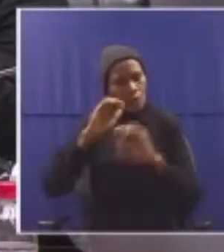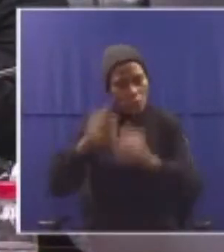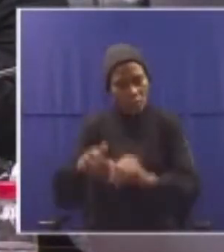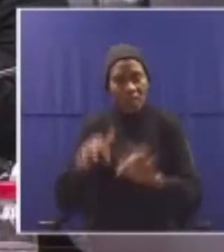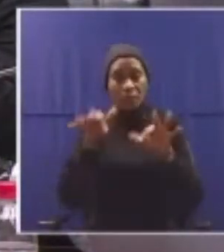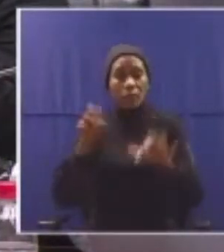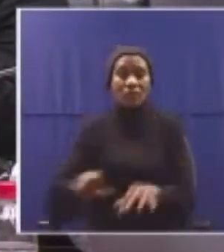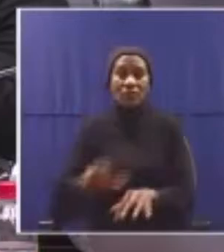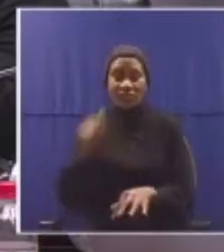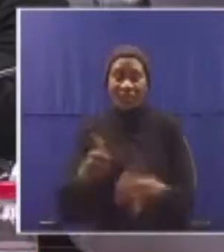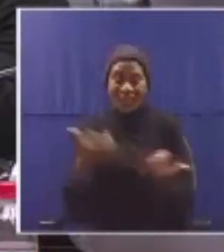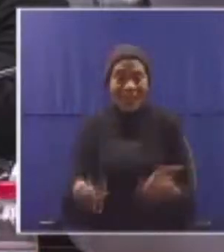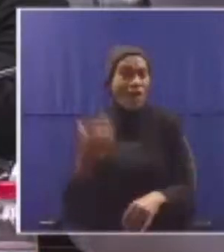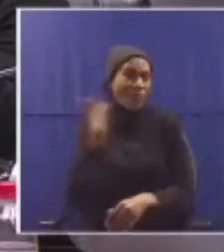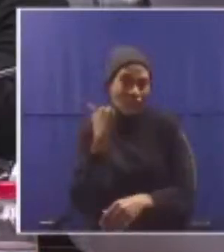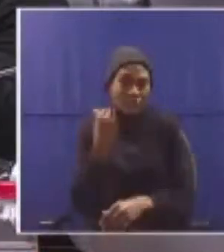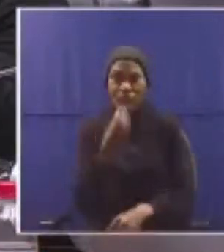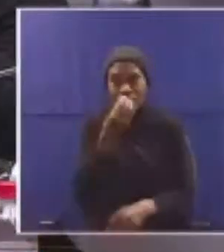prices?